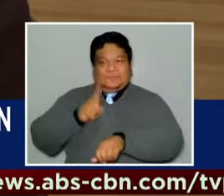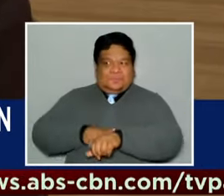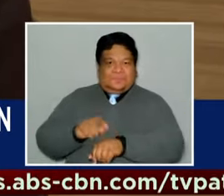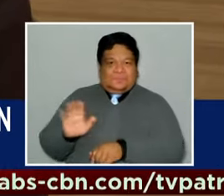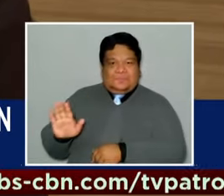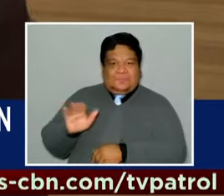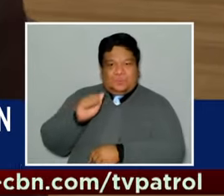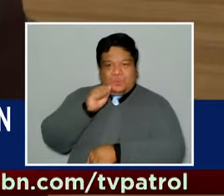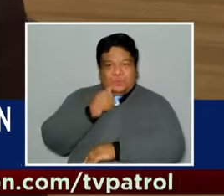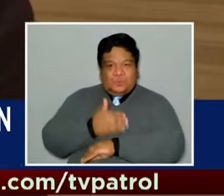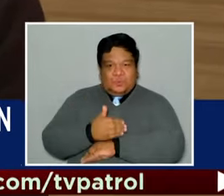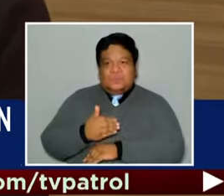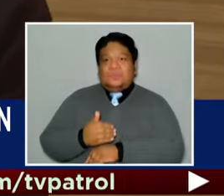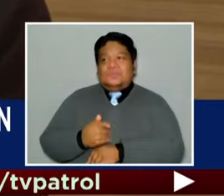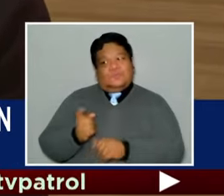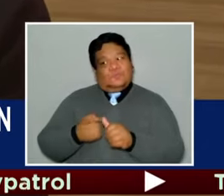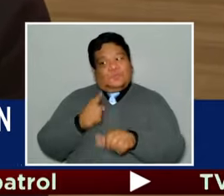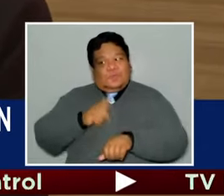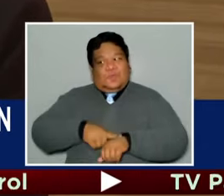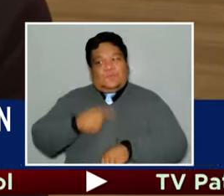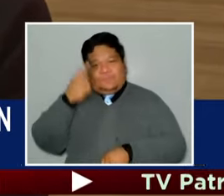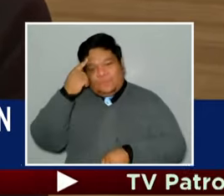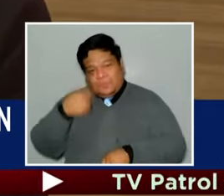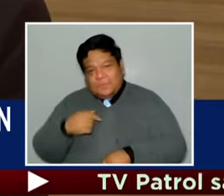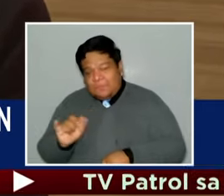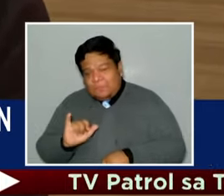first time experience for me as well. So, siyempre,